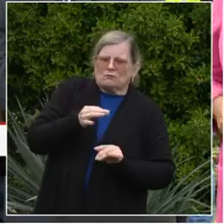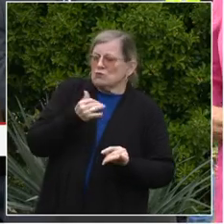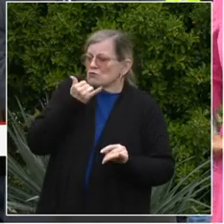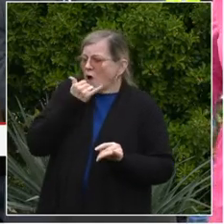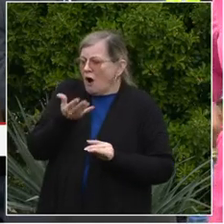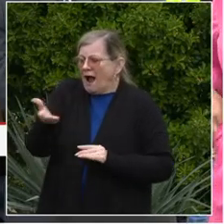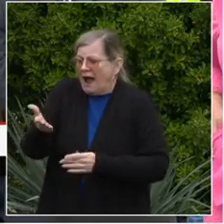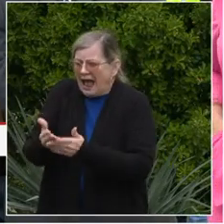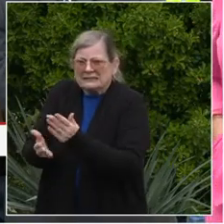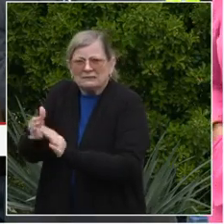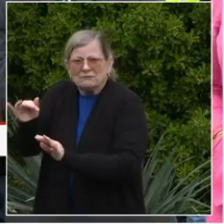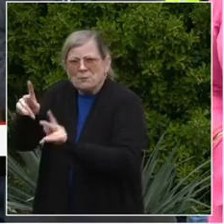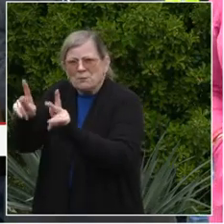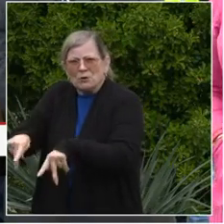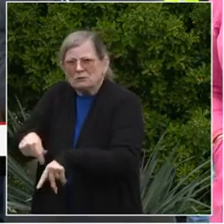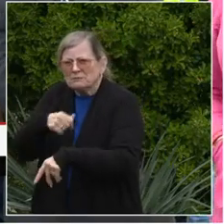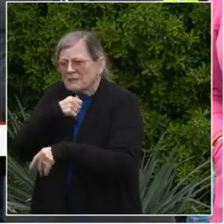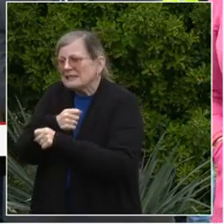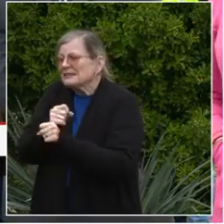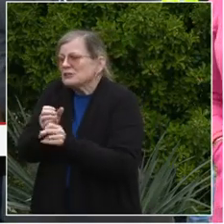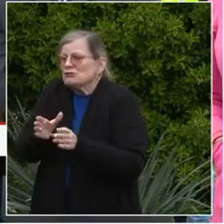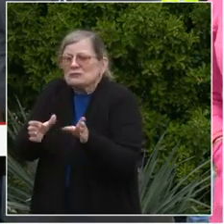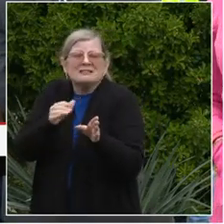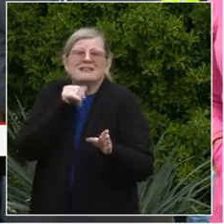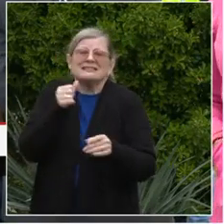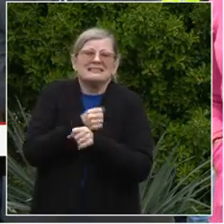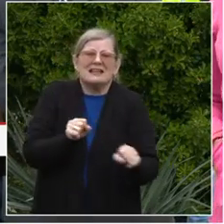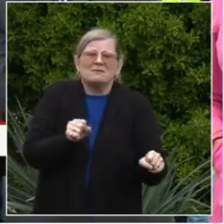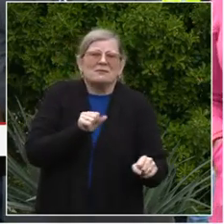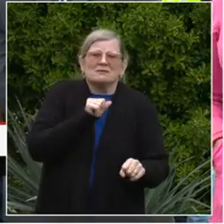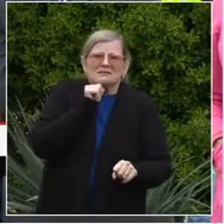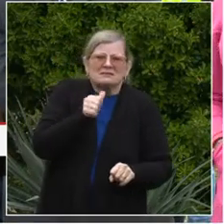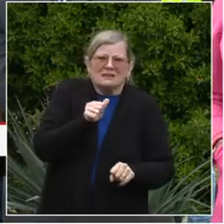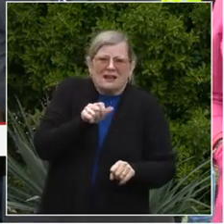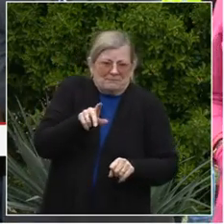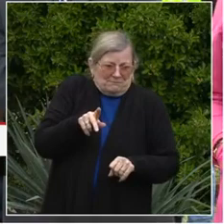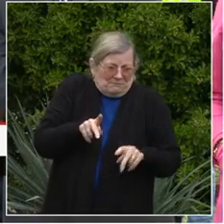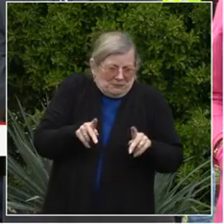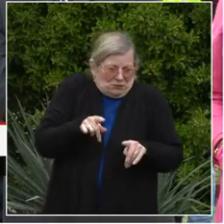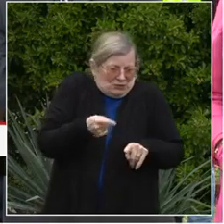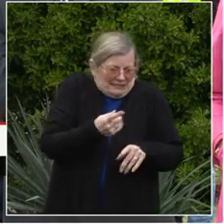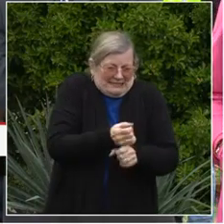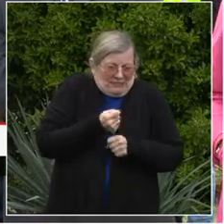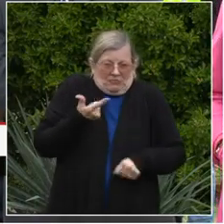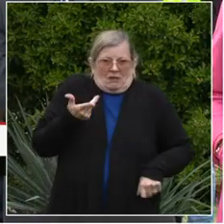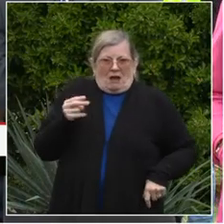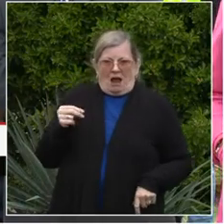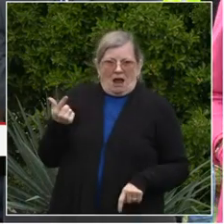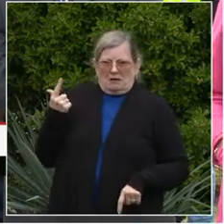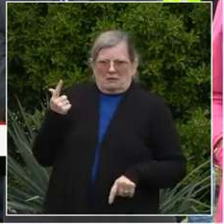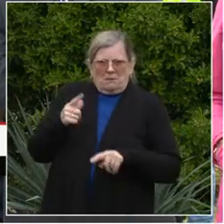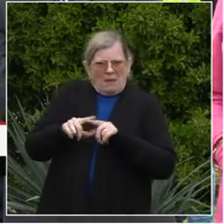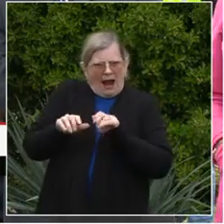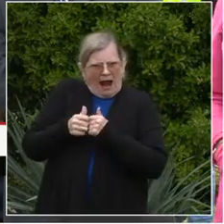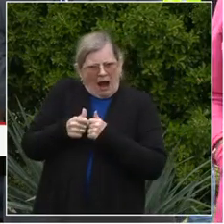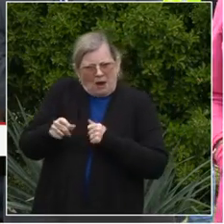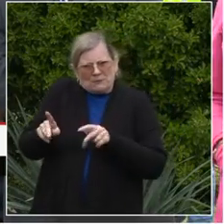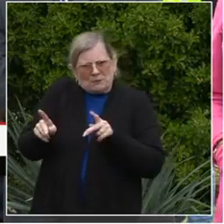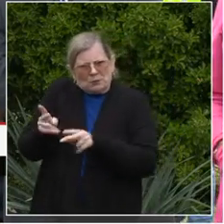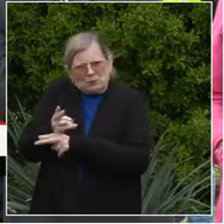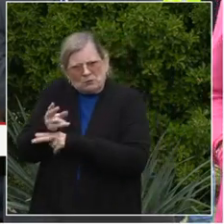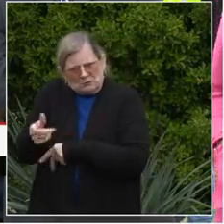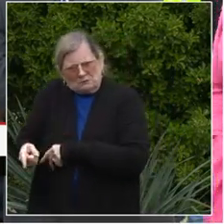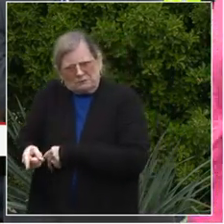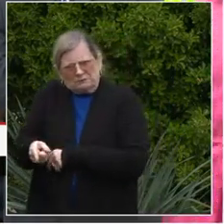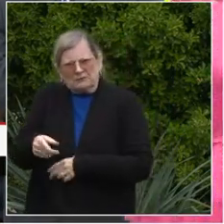unsafe, focusing in on those individuals and not just getting the gun, but getting them off the streets as well. Sam? I wanted to ask the mayor about